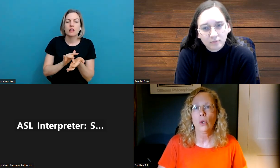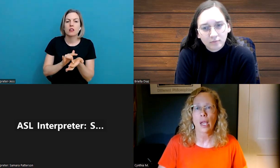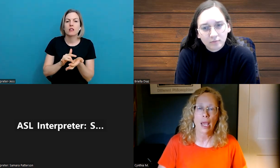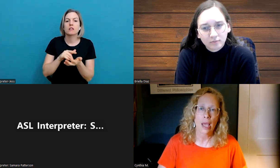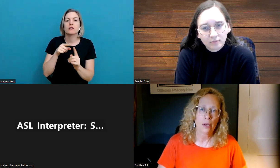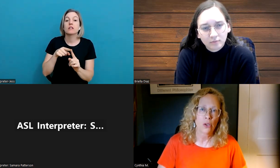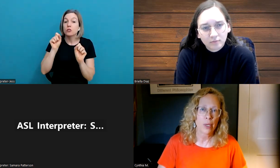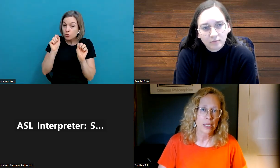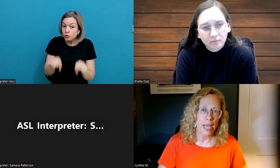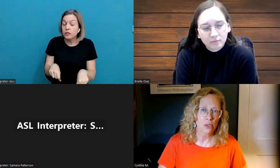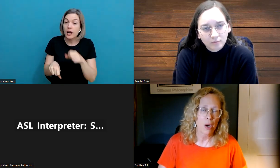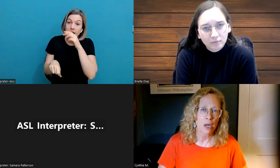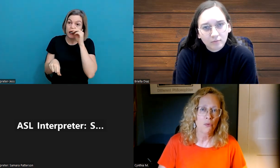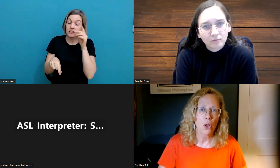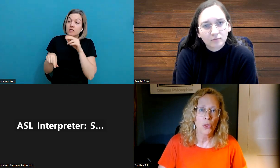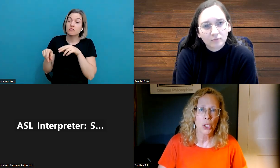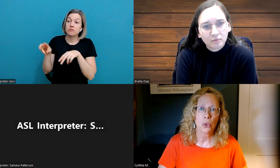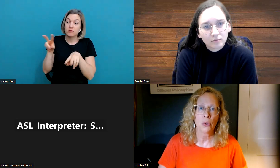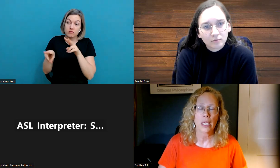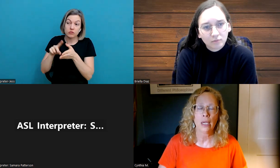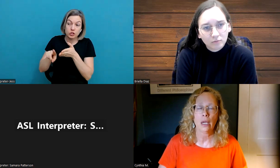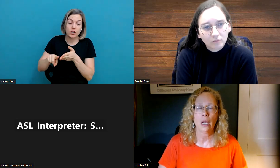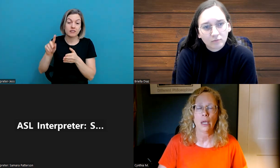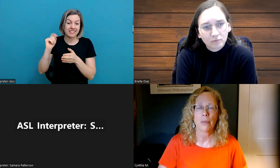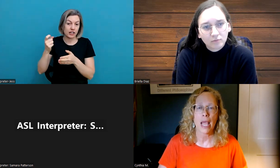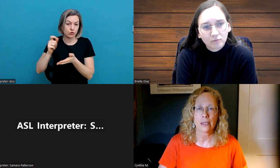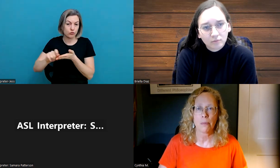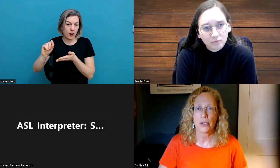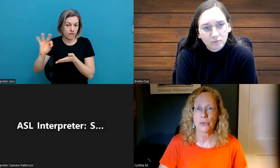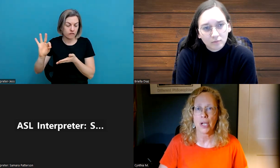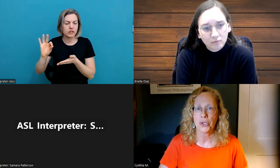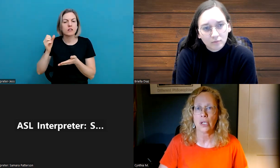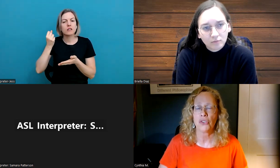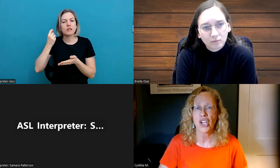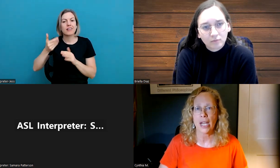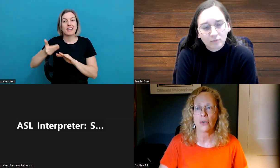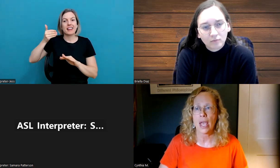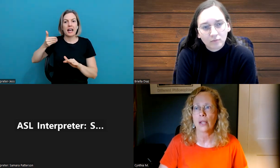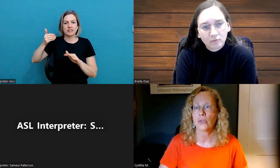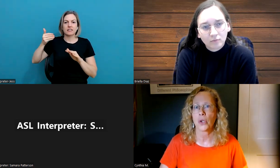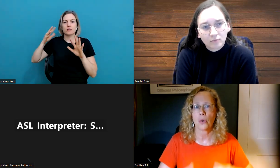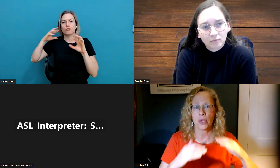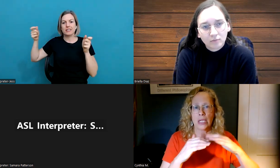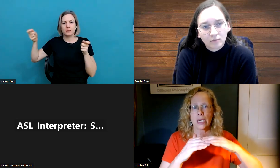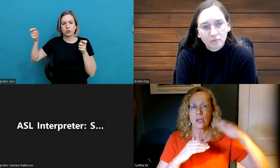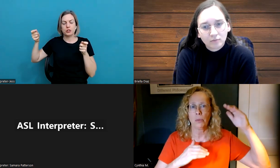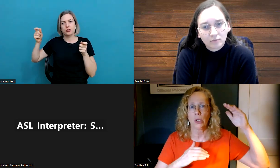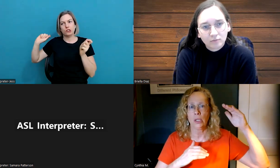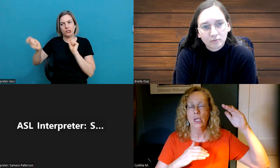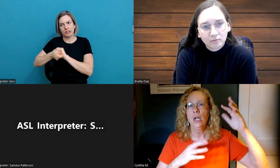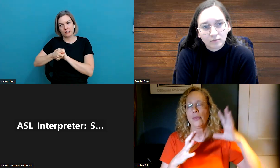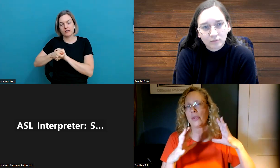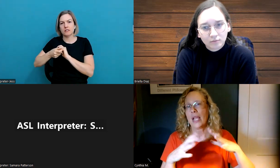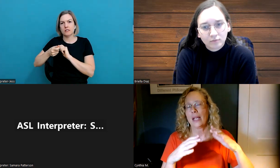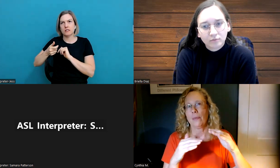can look at doing a tax write-off, although the last administration changed that. So the